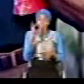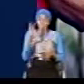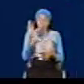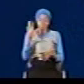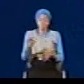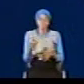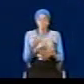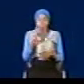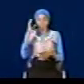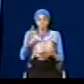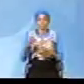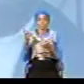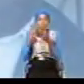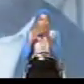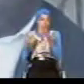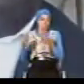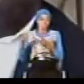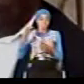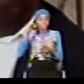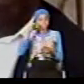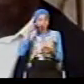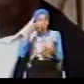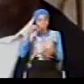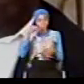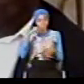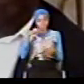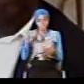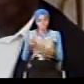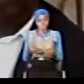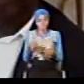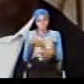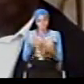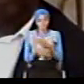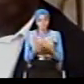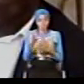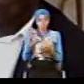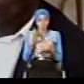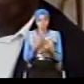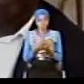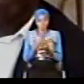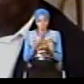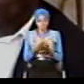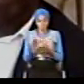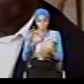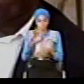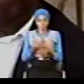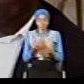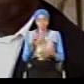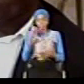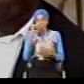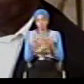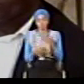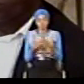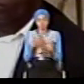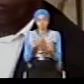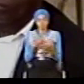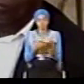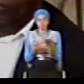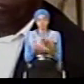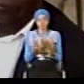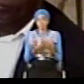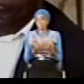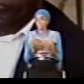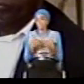Crusade, the Divine Touch Global Crusade. According to her, she says that she's been having so many